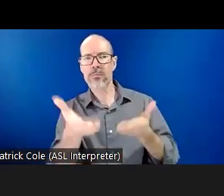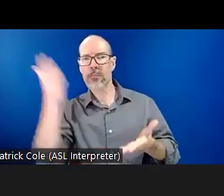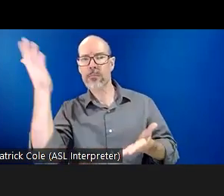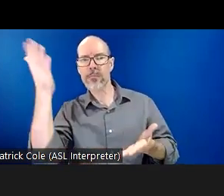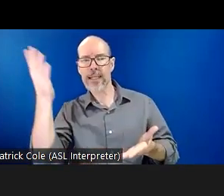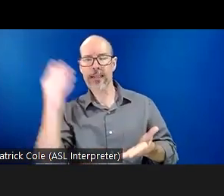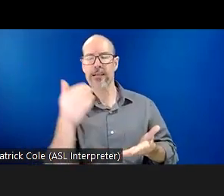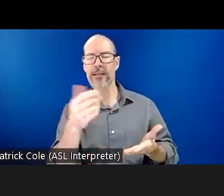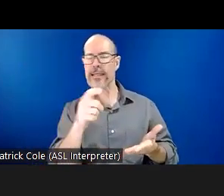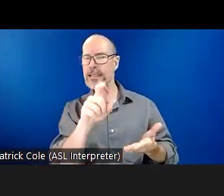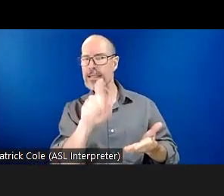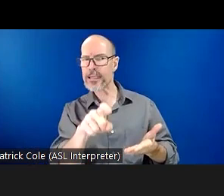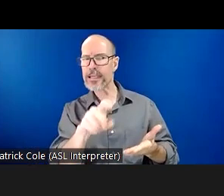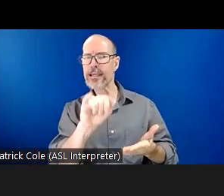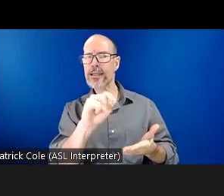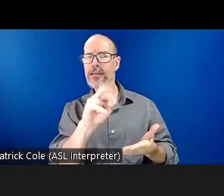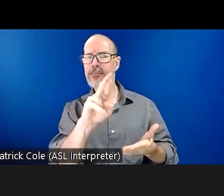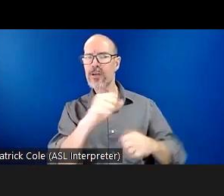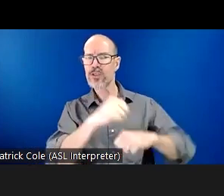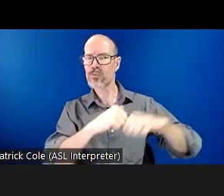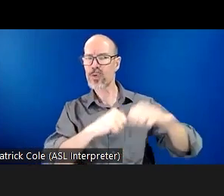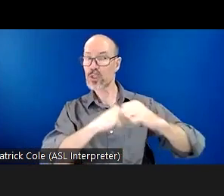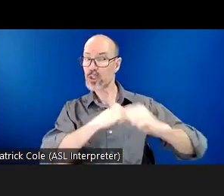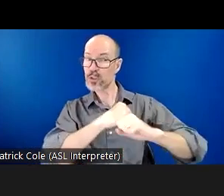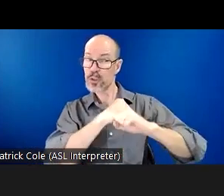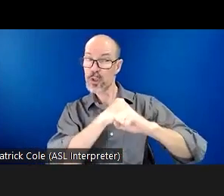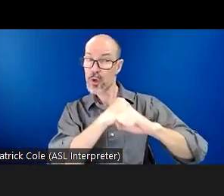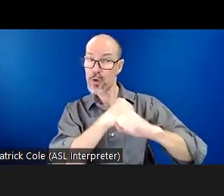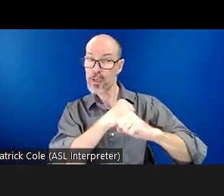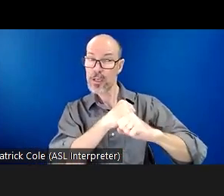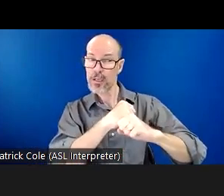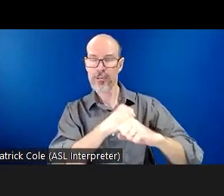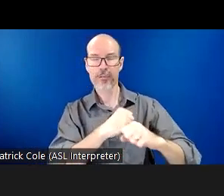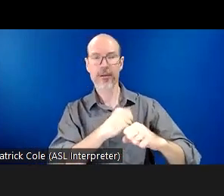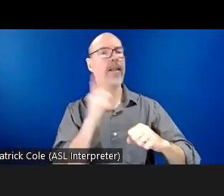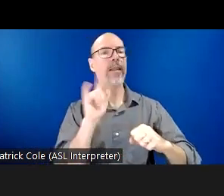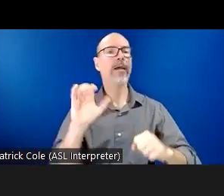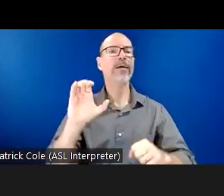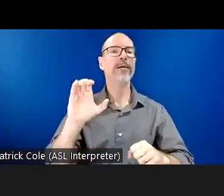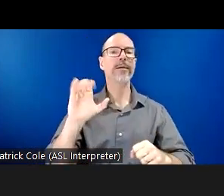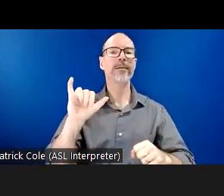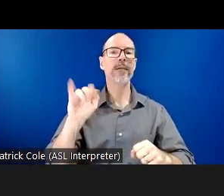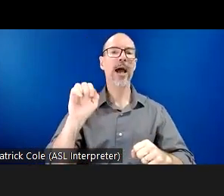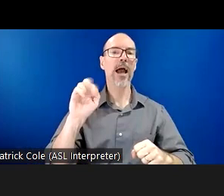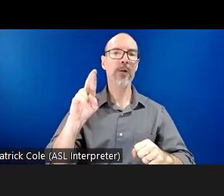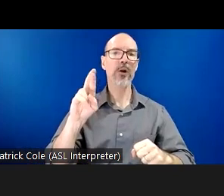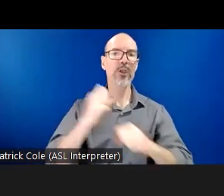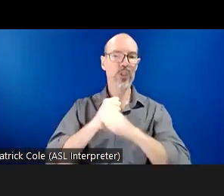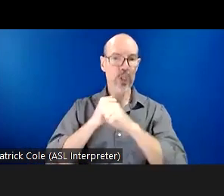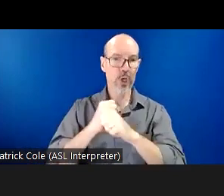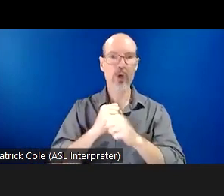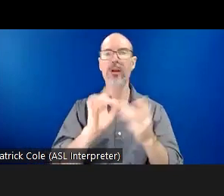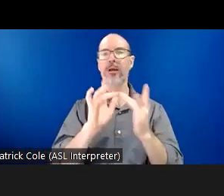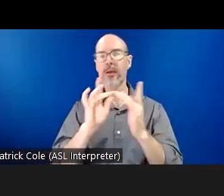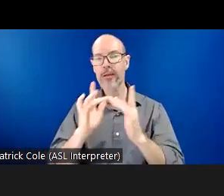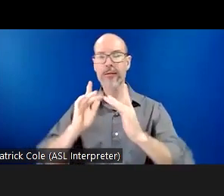there a need for infrastructure security? I'm thinking of cybersecurity, all of those things. Some of these